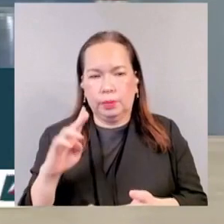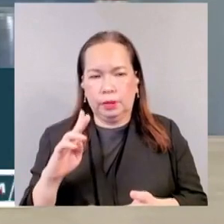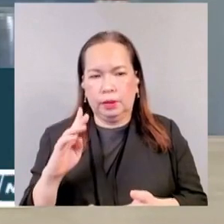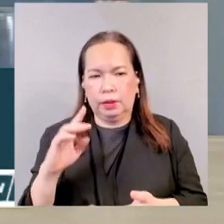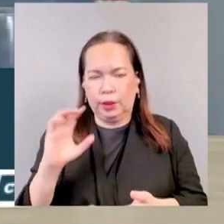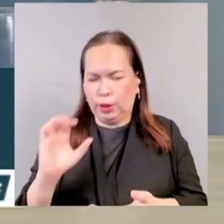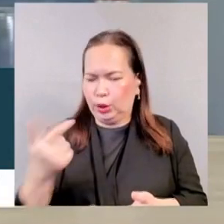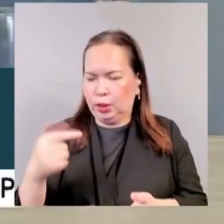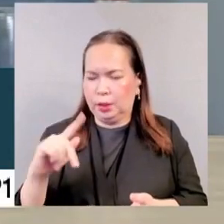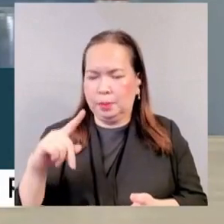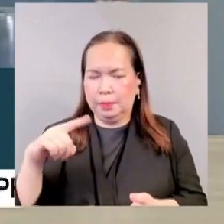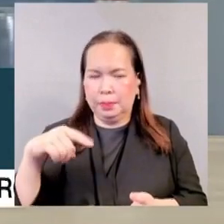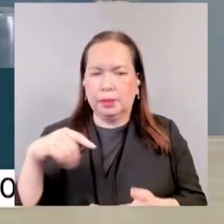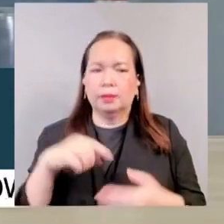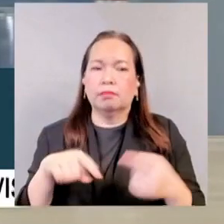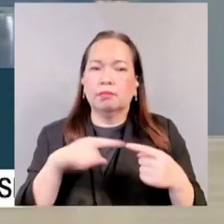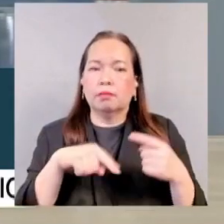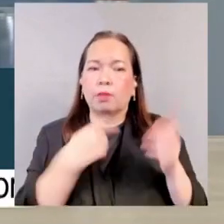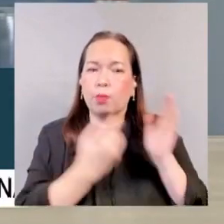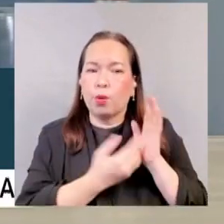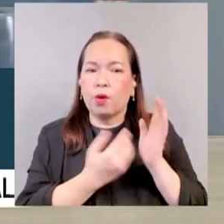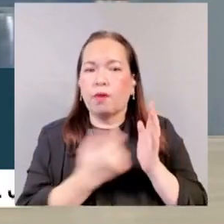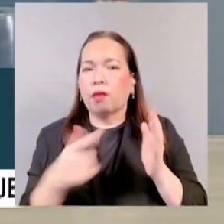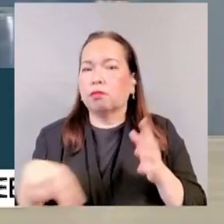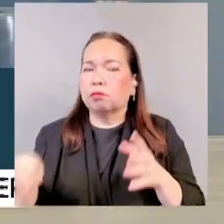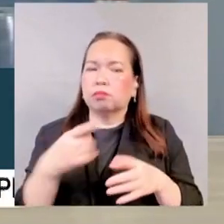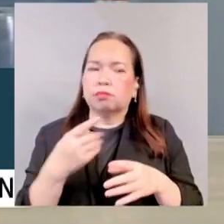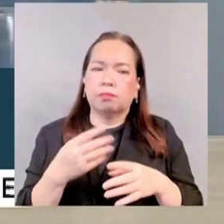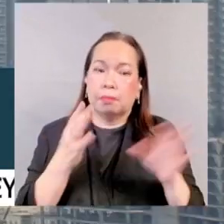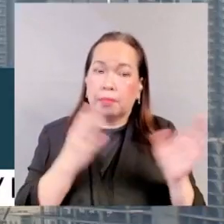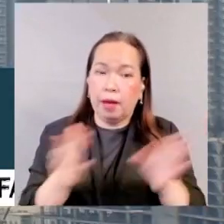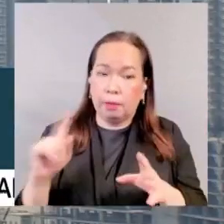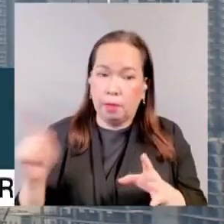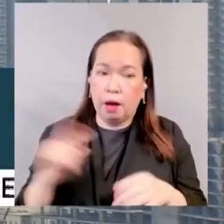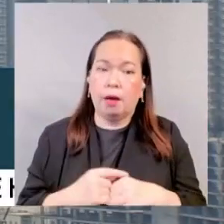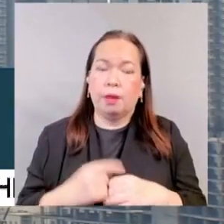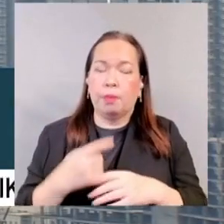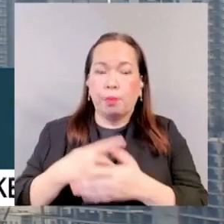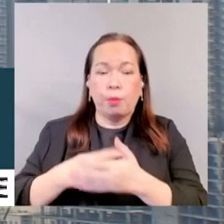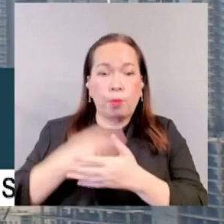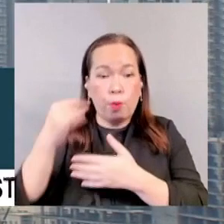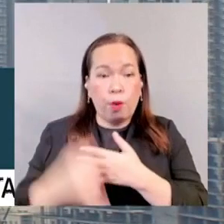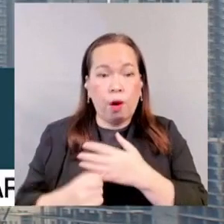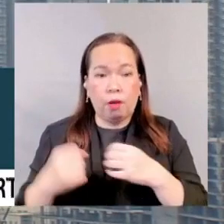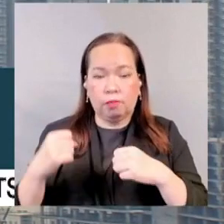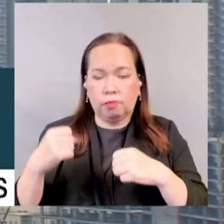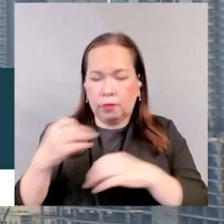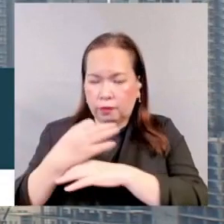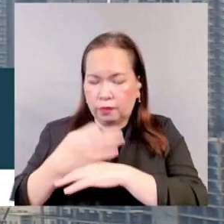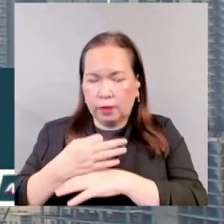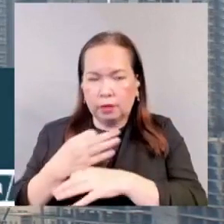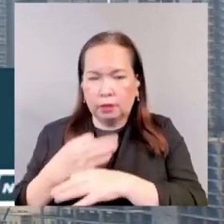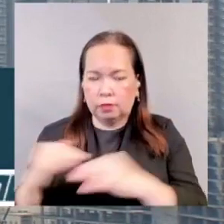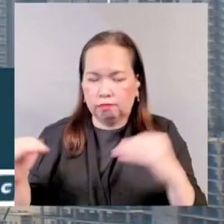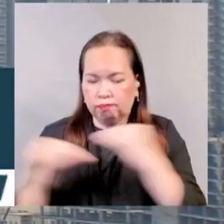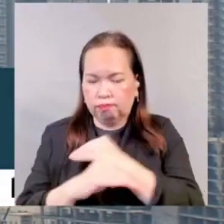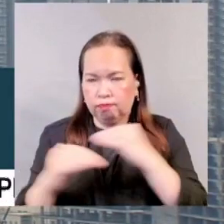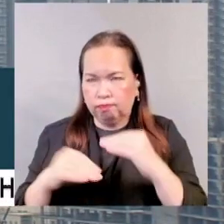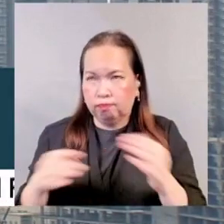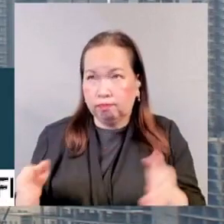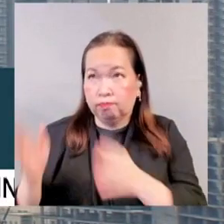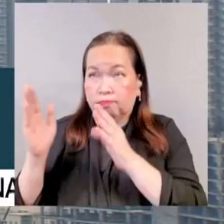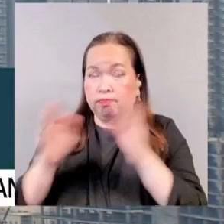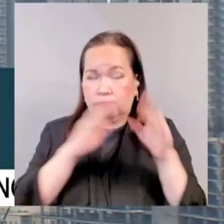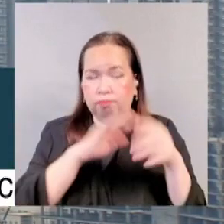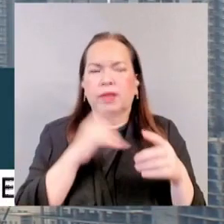implement their spending catch-up plans. He adds infrastructure projects, which he expects will be done during the fourth quarter, will also contribute